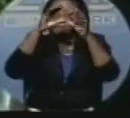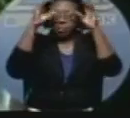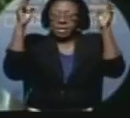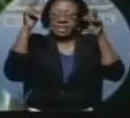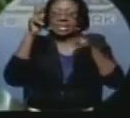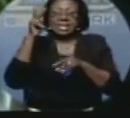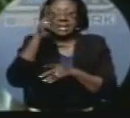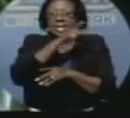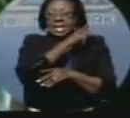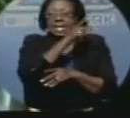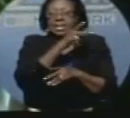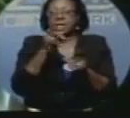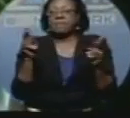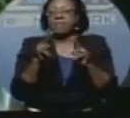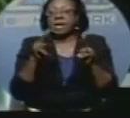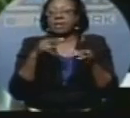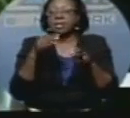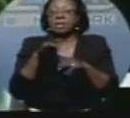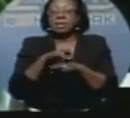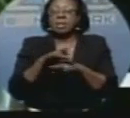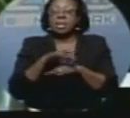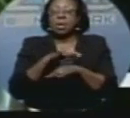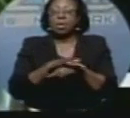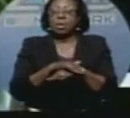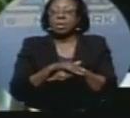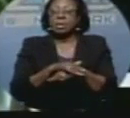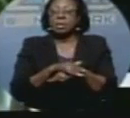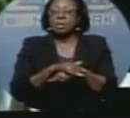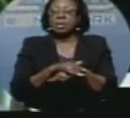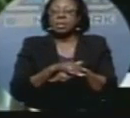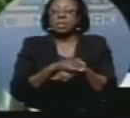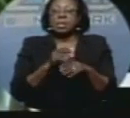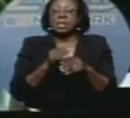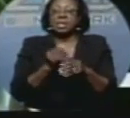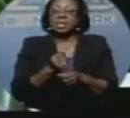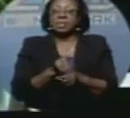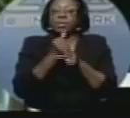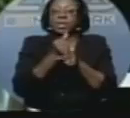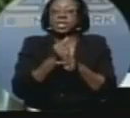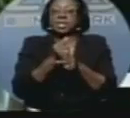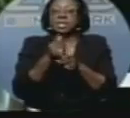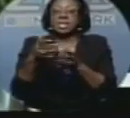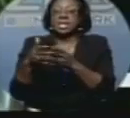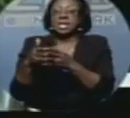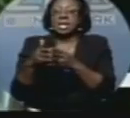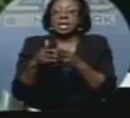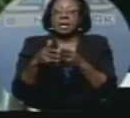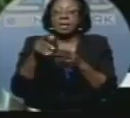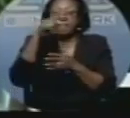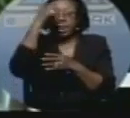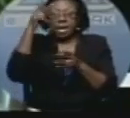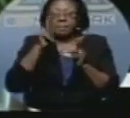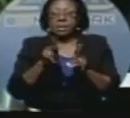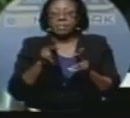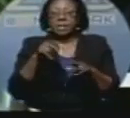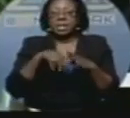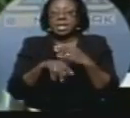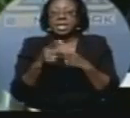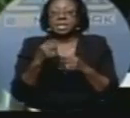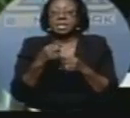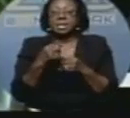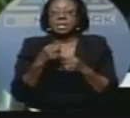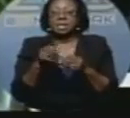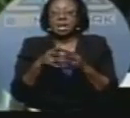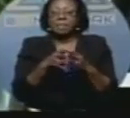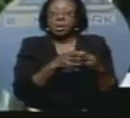of that committee, the African Committee in the United States House of Representatives, was a